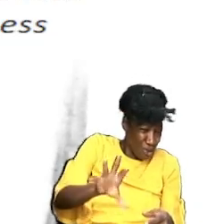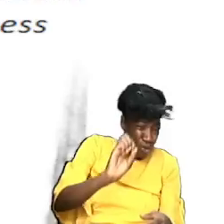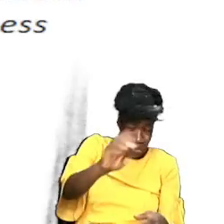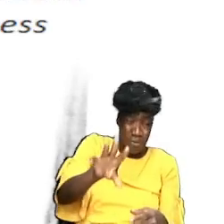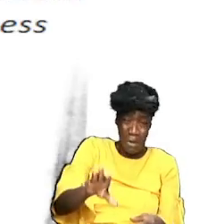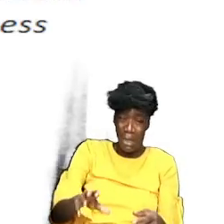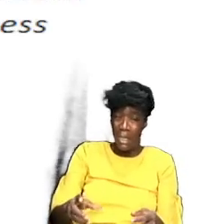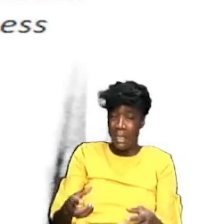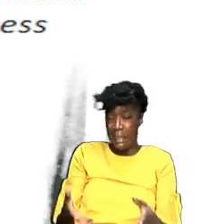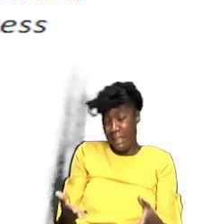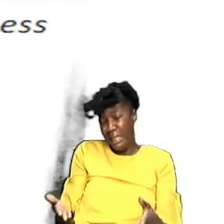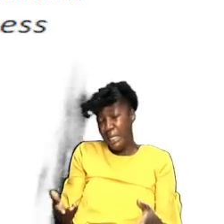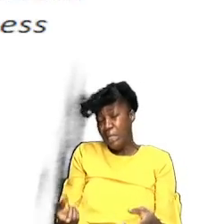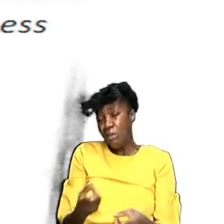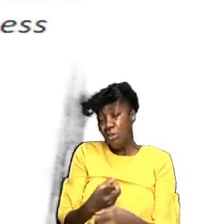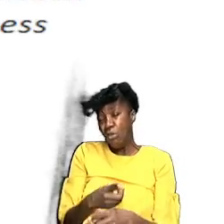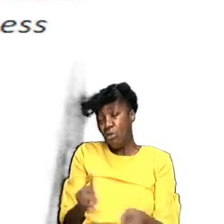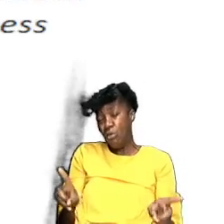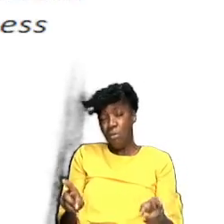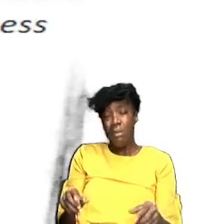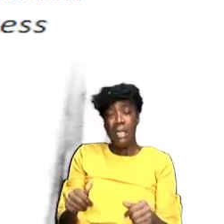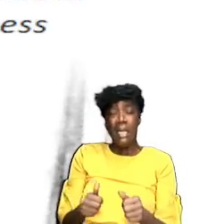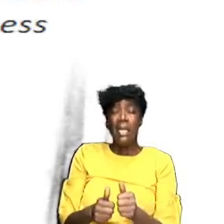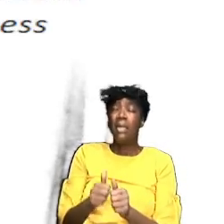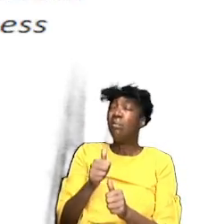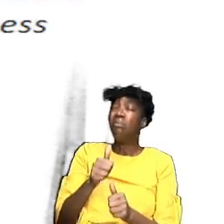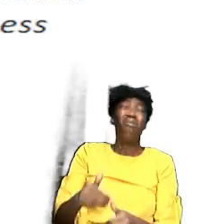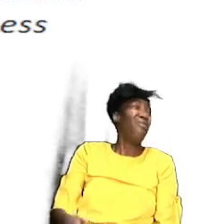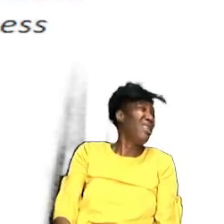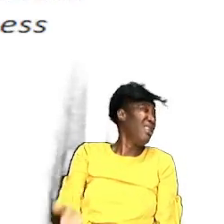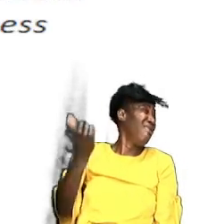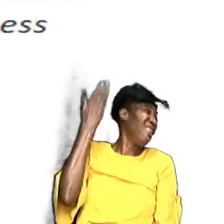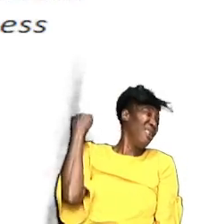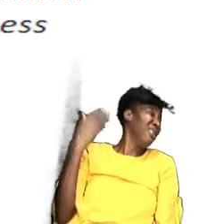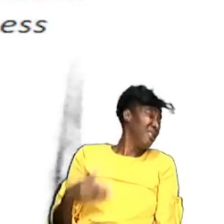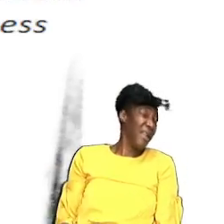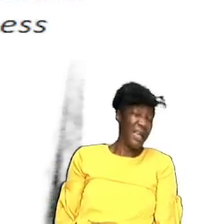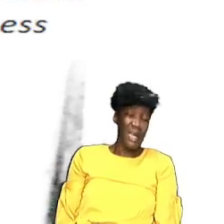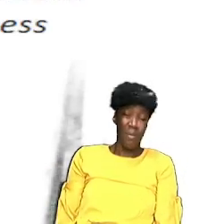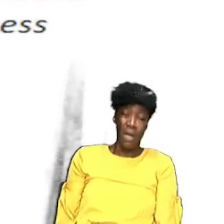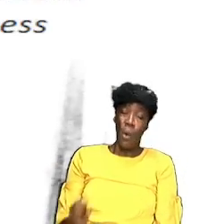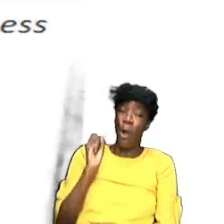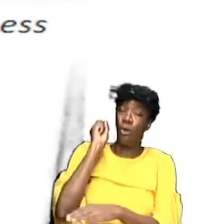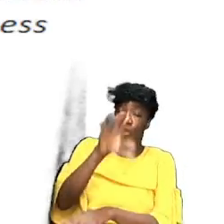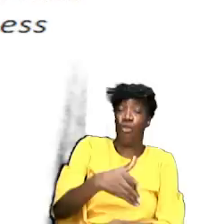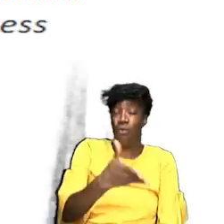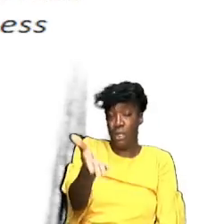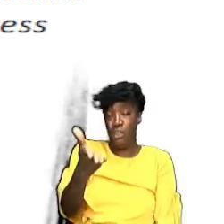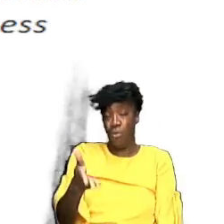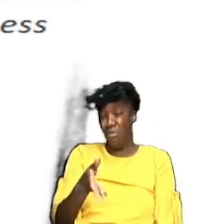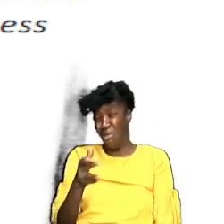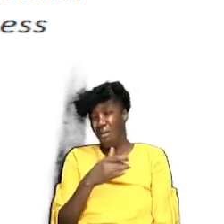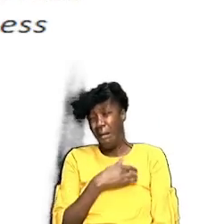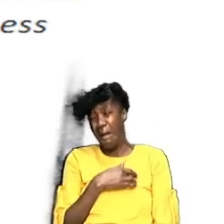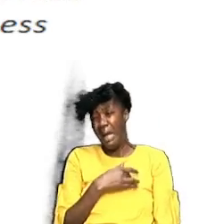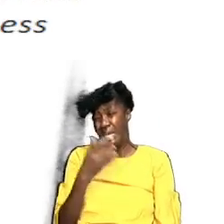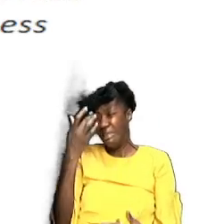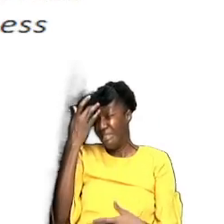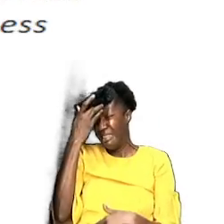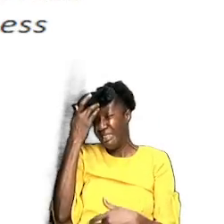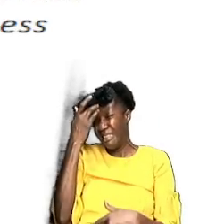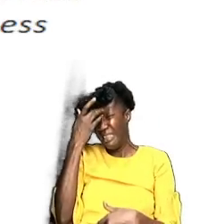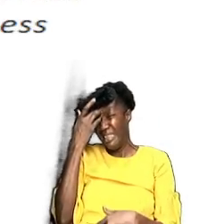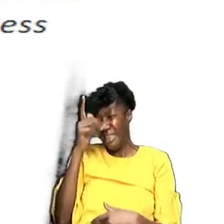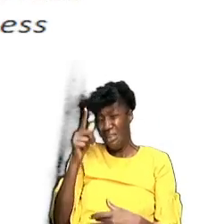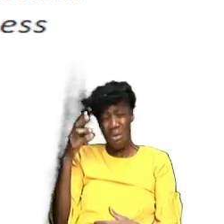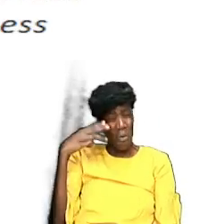Things that you have done in your life that he would want to throw at you. Want to ensure that your heart gets sick. Amen. Ensure that